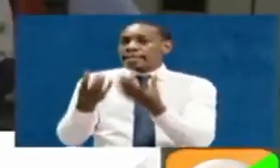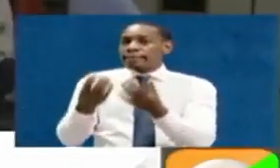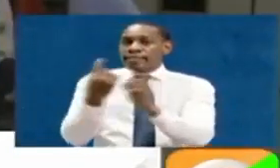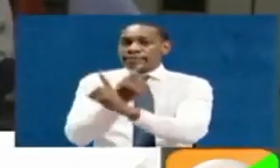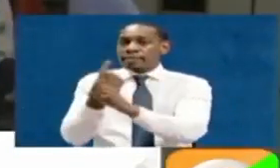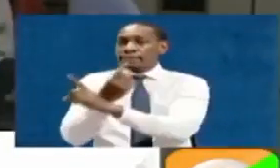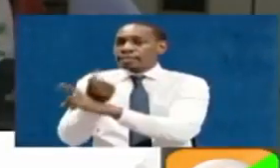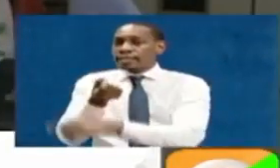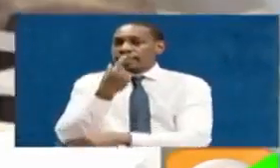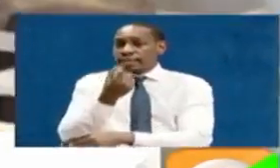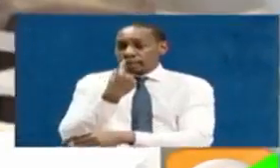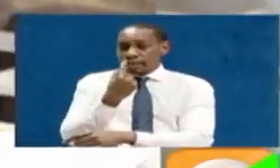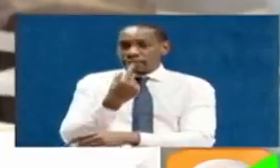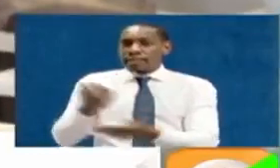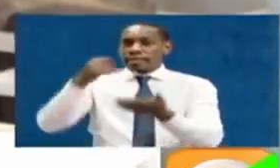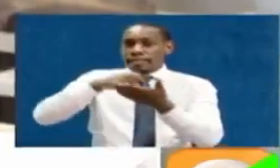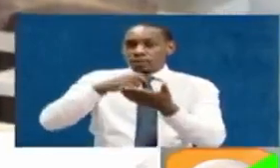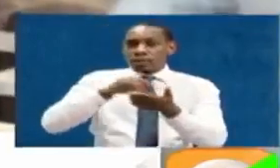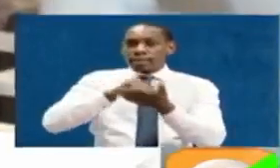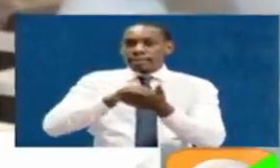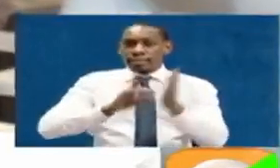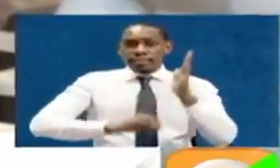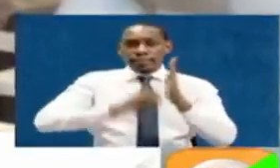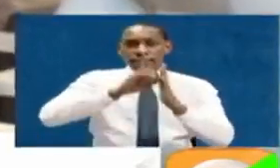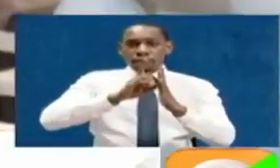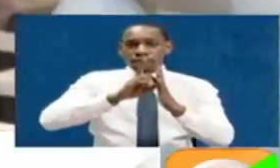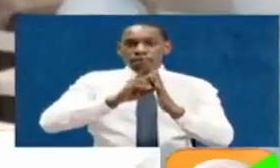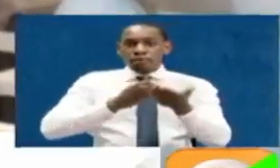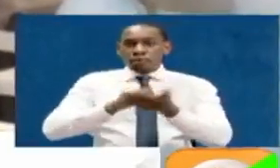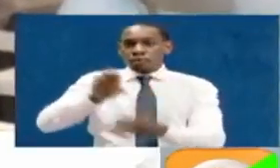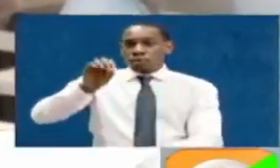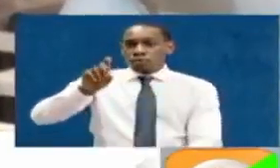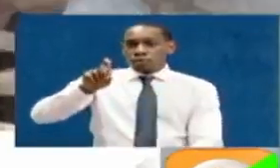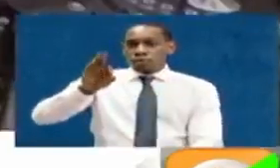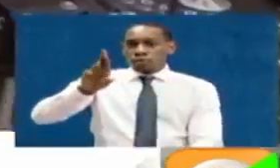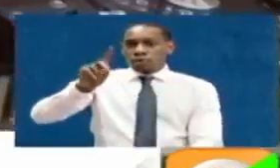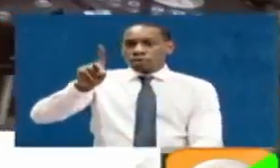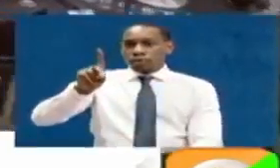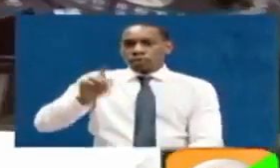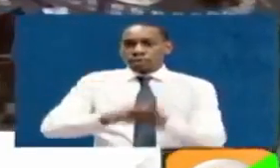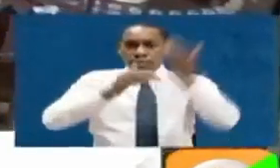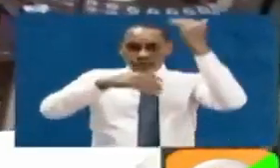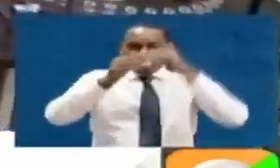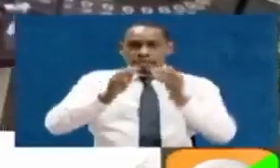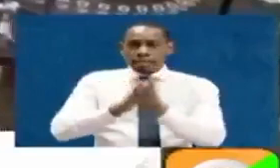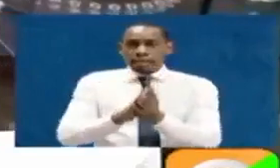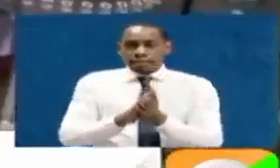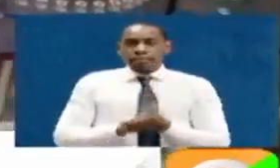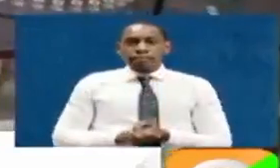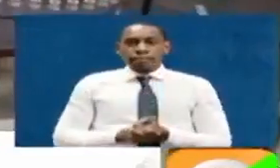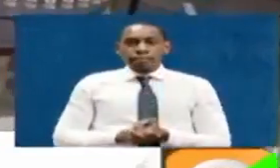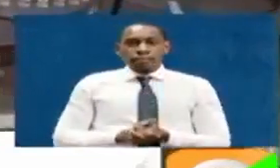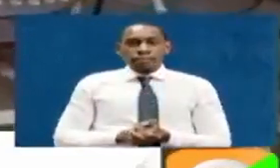into various vaccine candidates, including one being developed by Oxford University and manufactured by